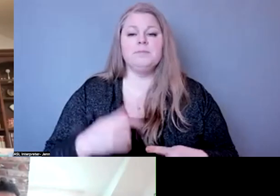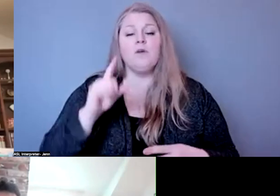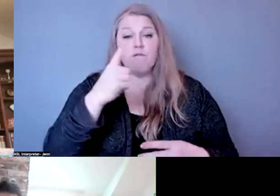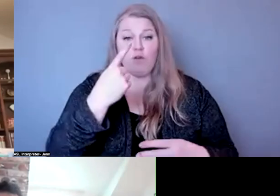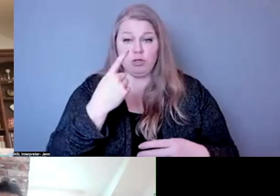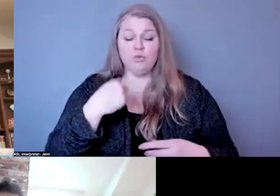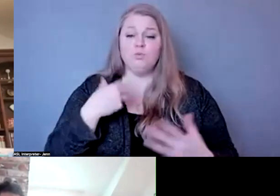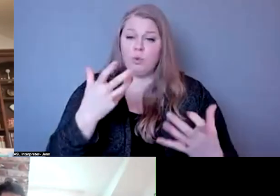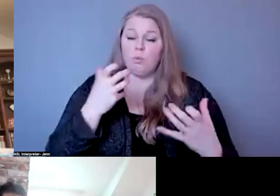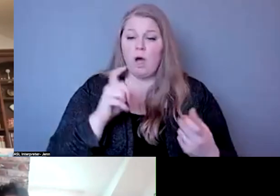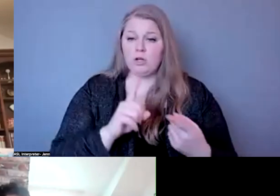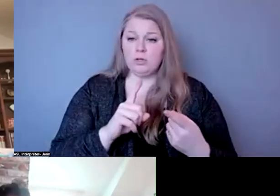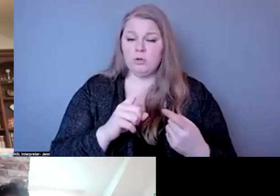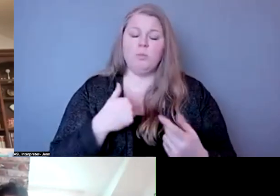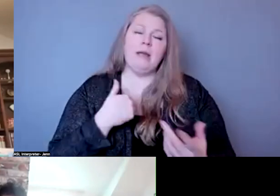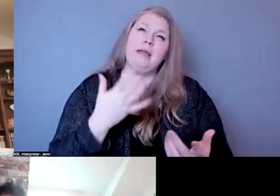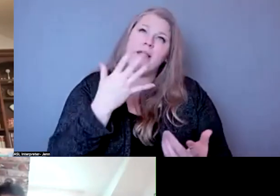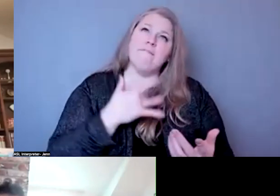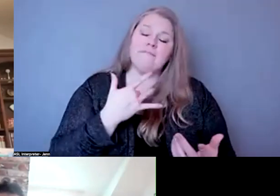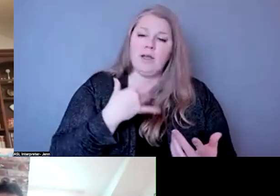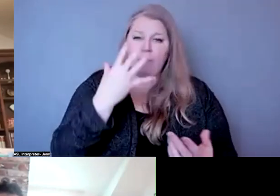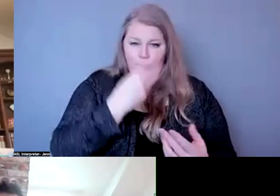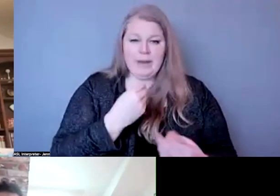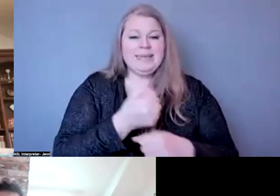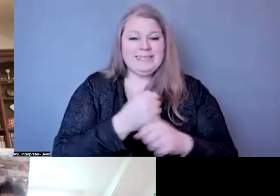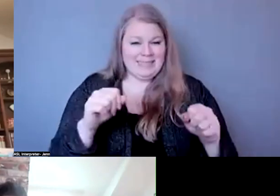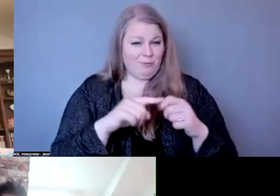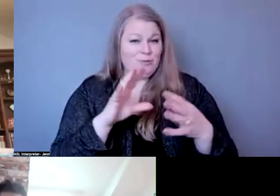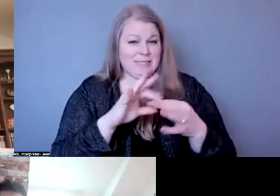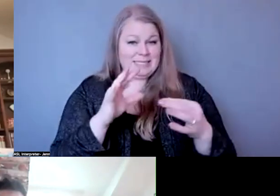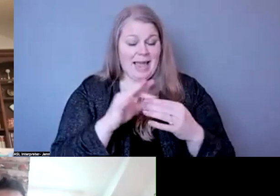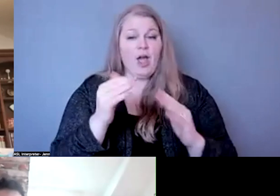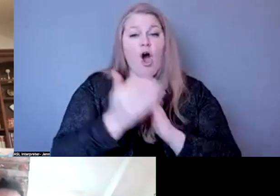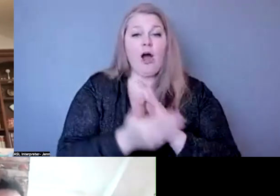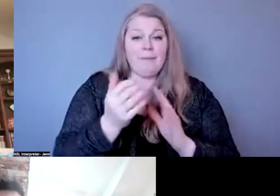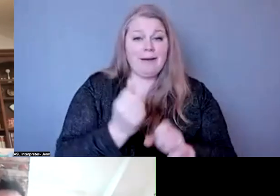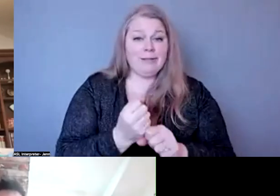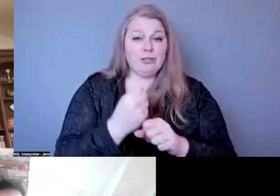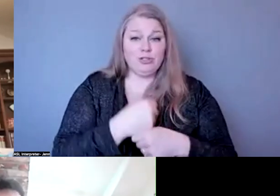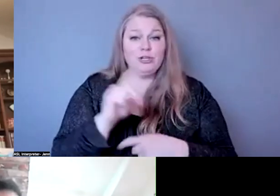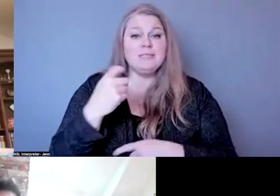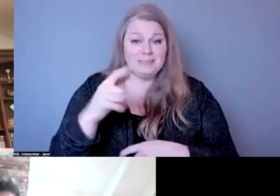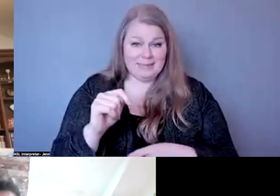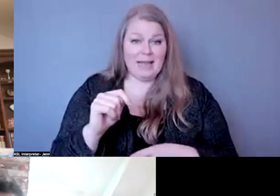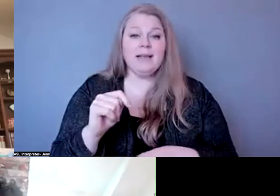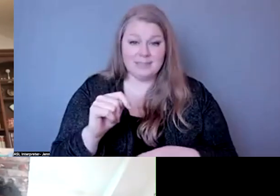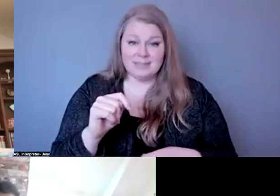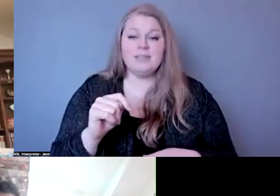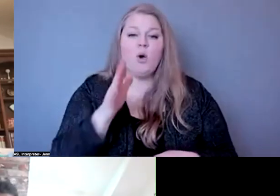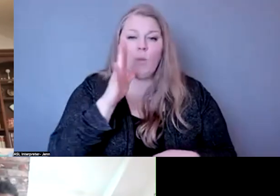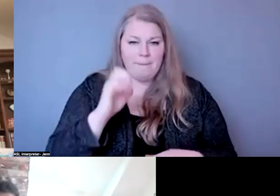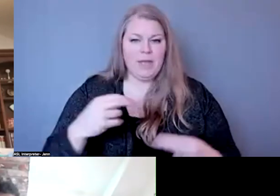to, we feel pretty safe in saying that automatically generated text will be